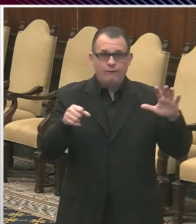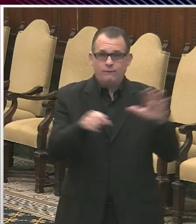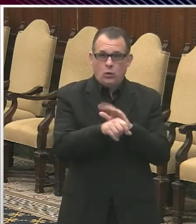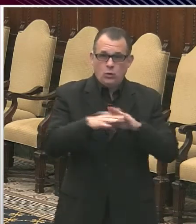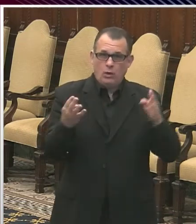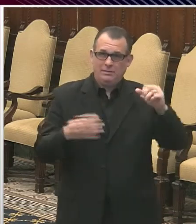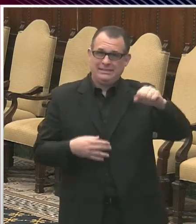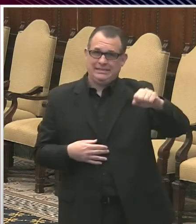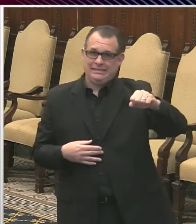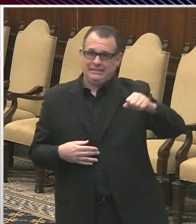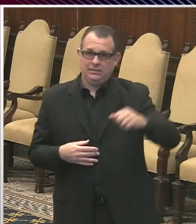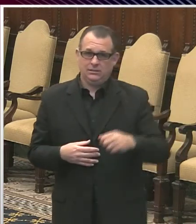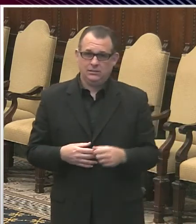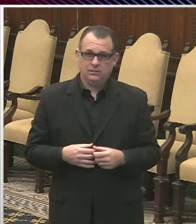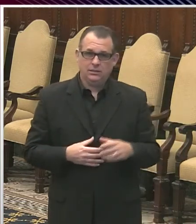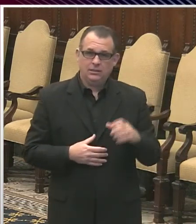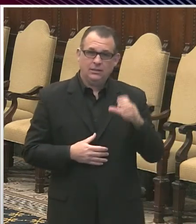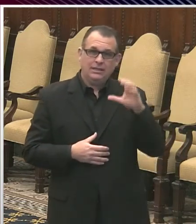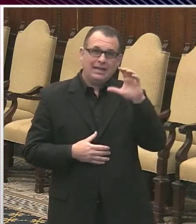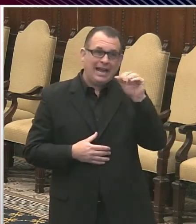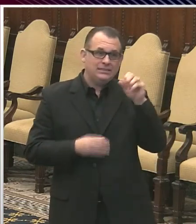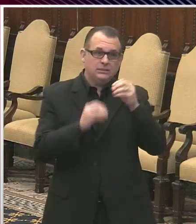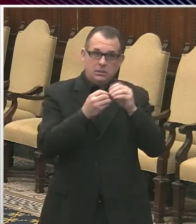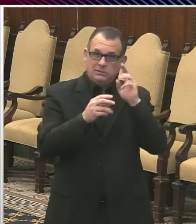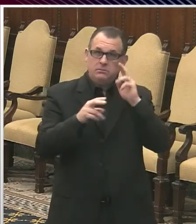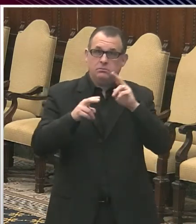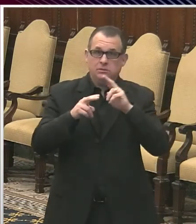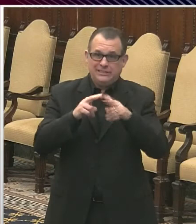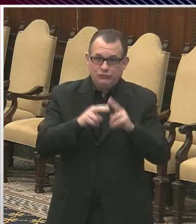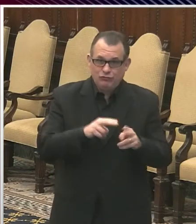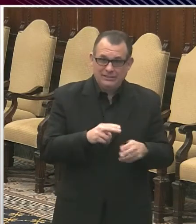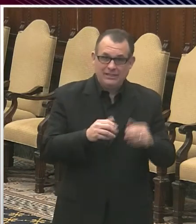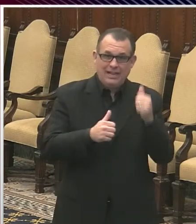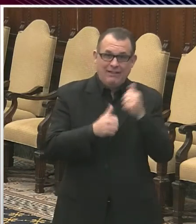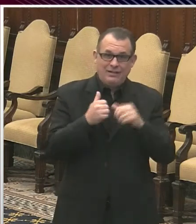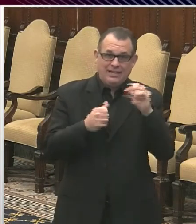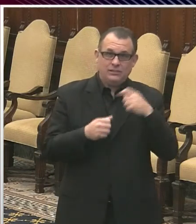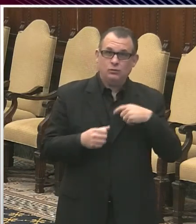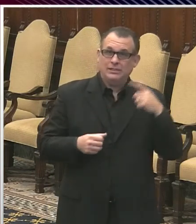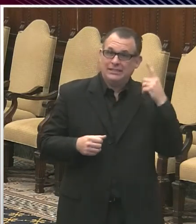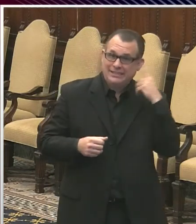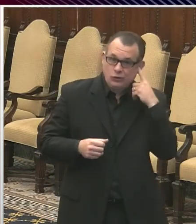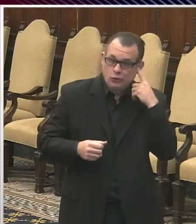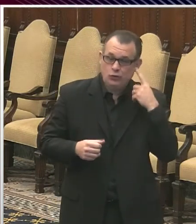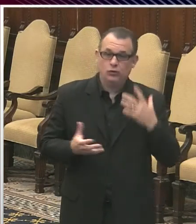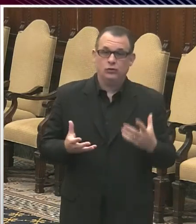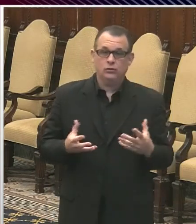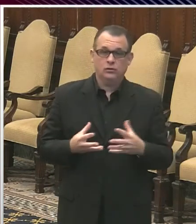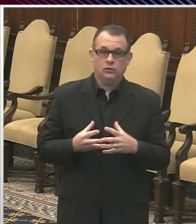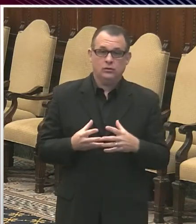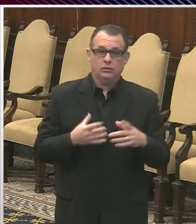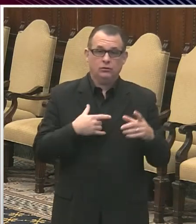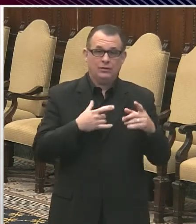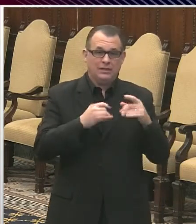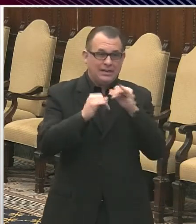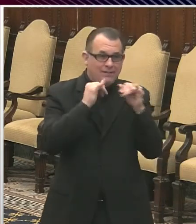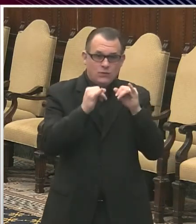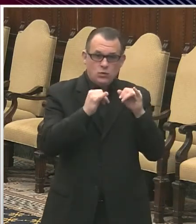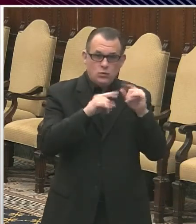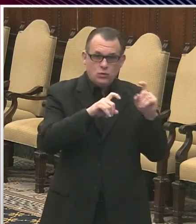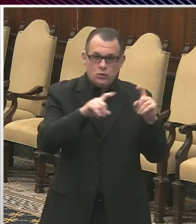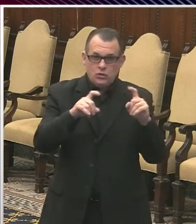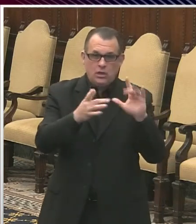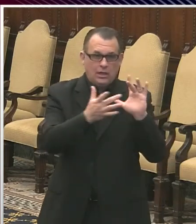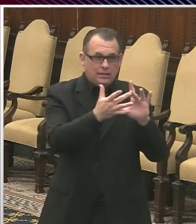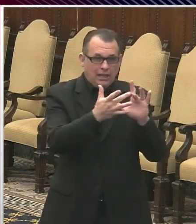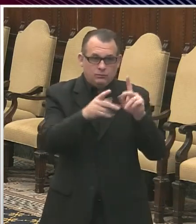we have our case counts down, and then every case that we hear about, we immediately interview, find out who their contacts are, and reach